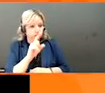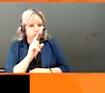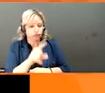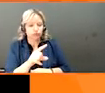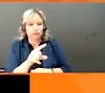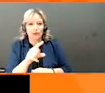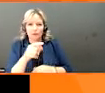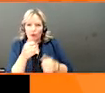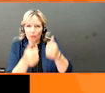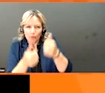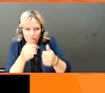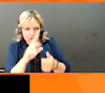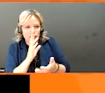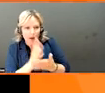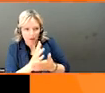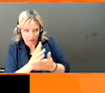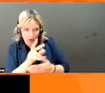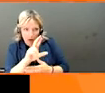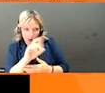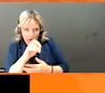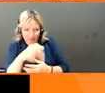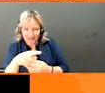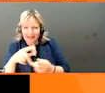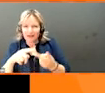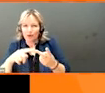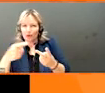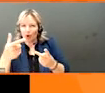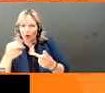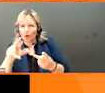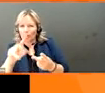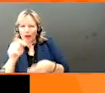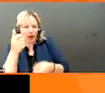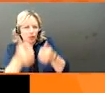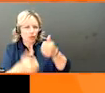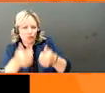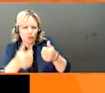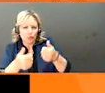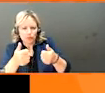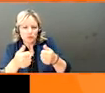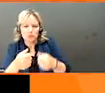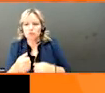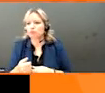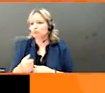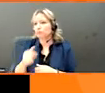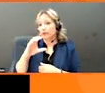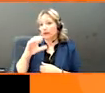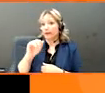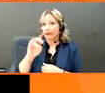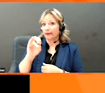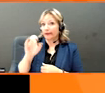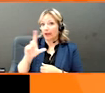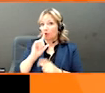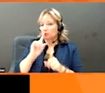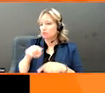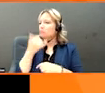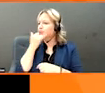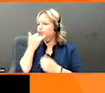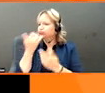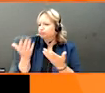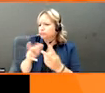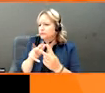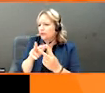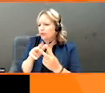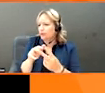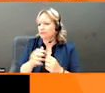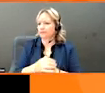Both. Yeah. Yeah, I mean, I have a couple of case studies, and I'm gonna